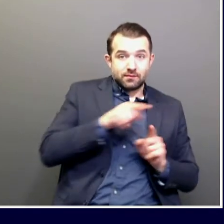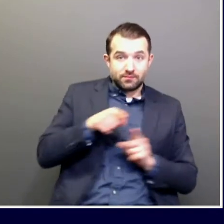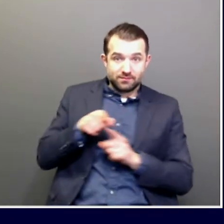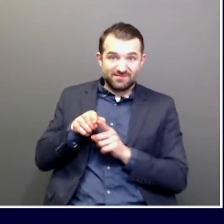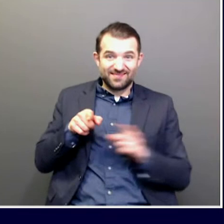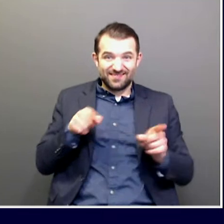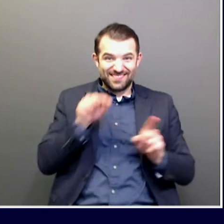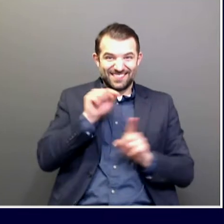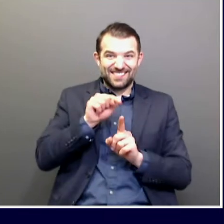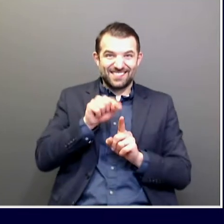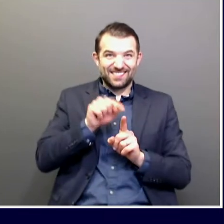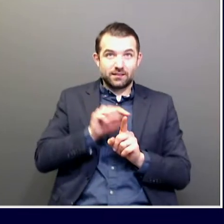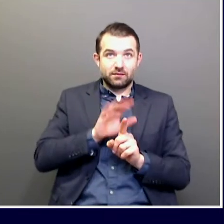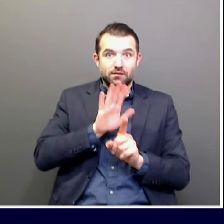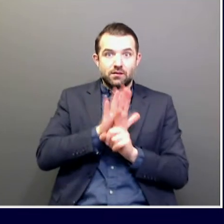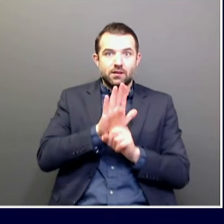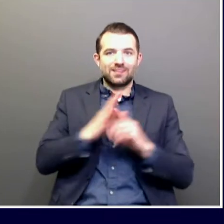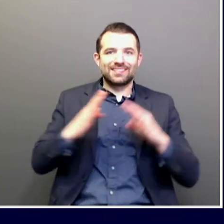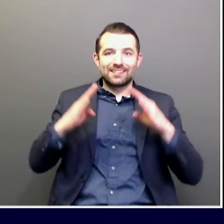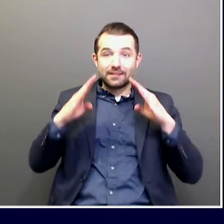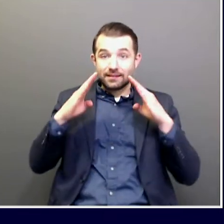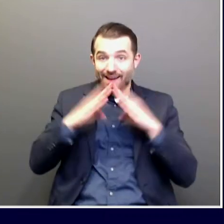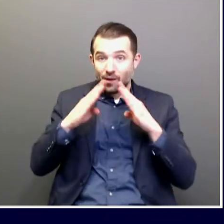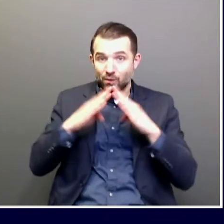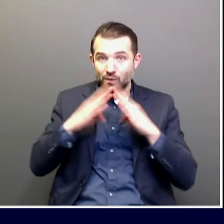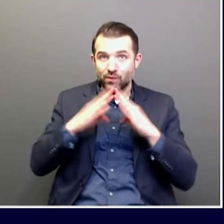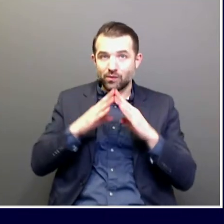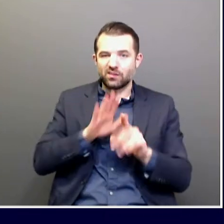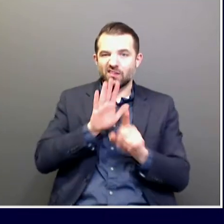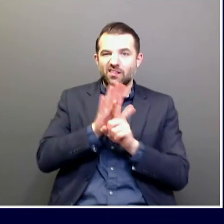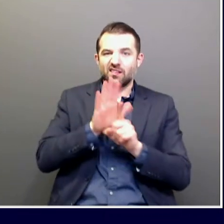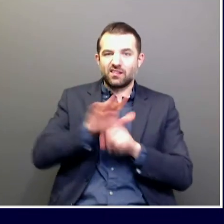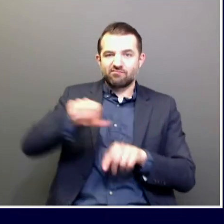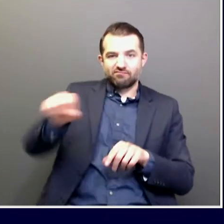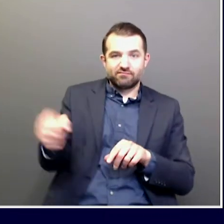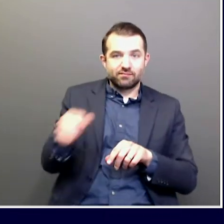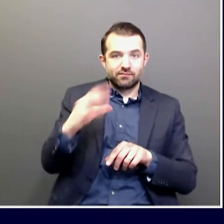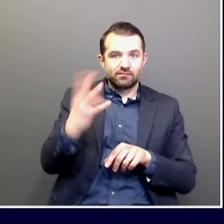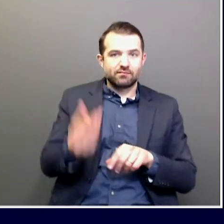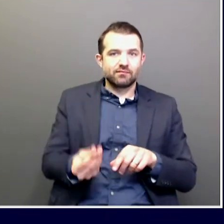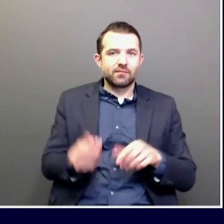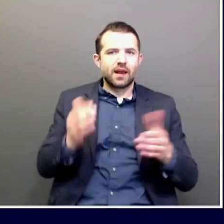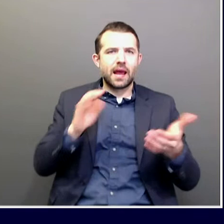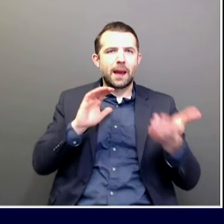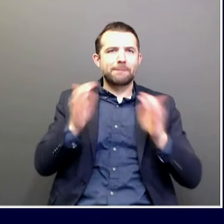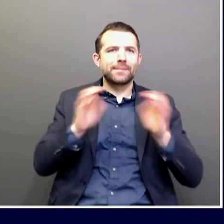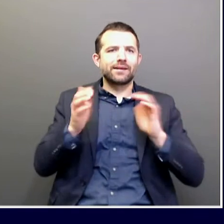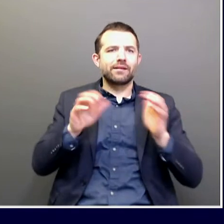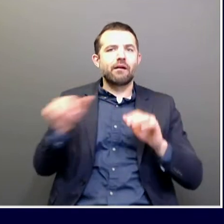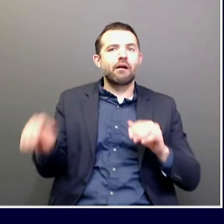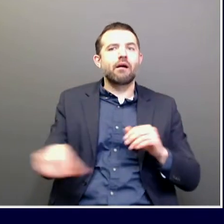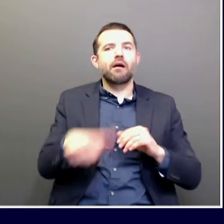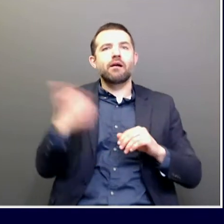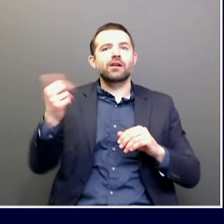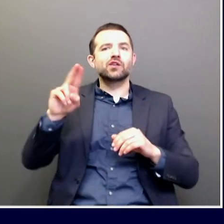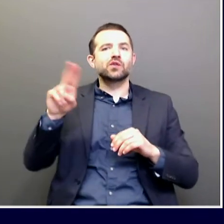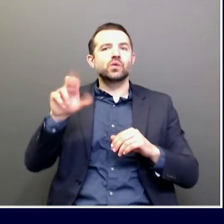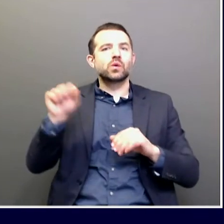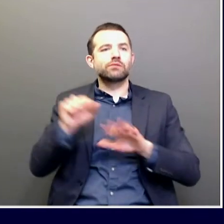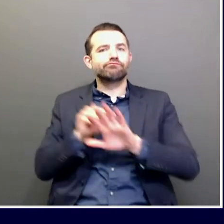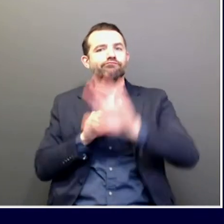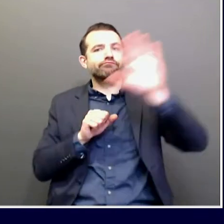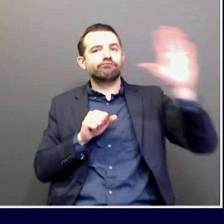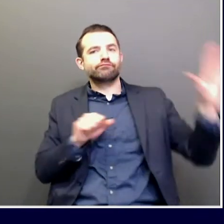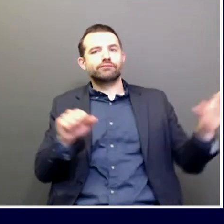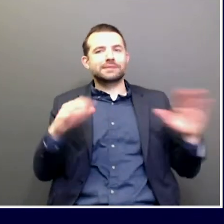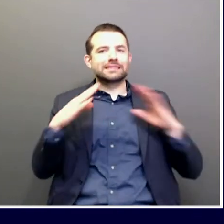of the country. And I think it's interesting, and I think it might be instructive to see how that number changes as well. But when I look at those data, Emily, which I